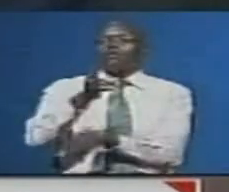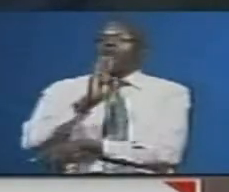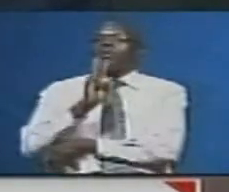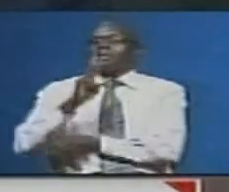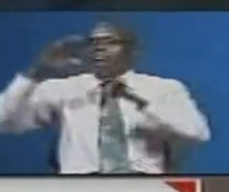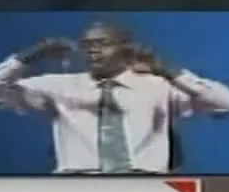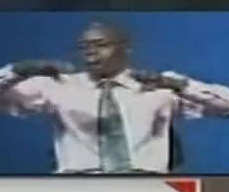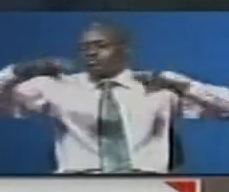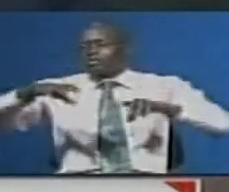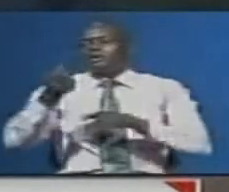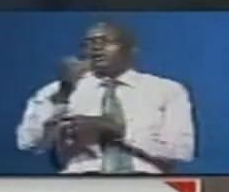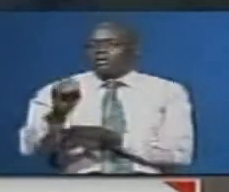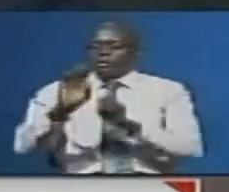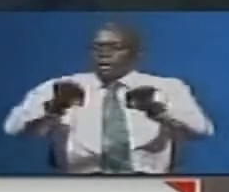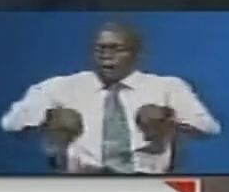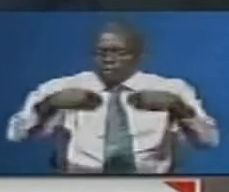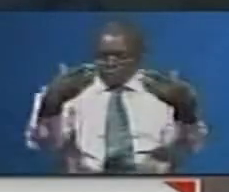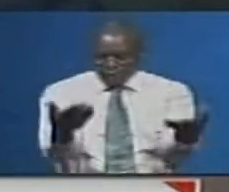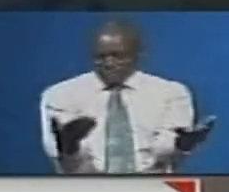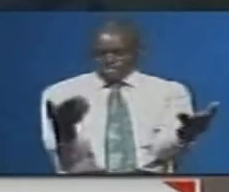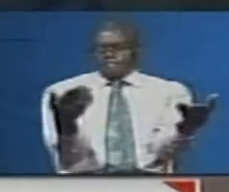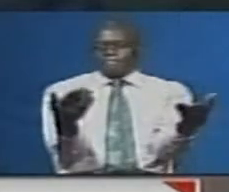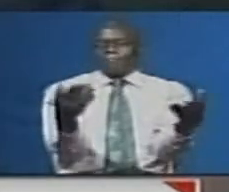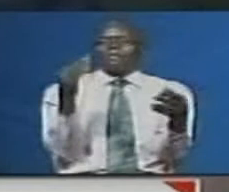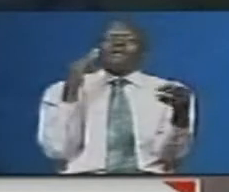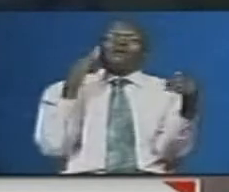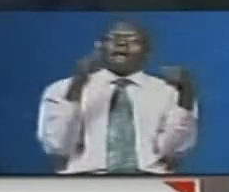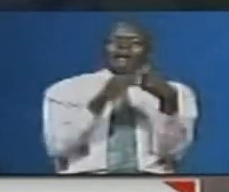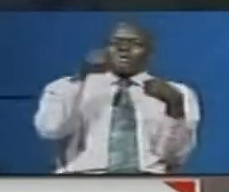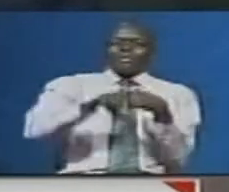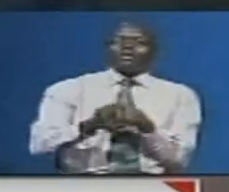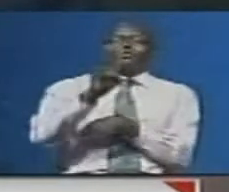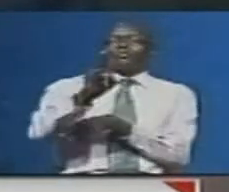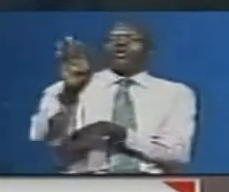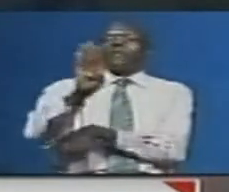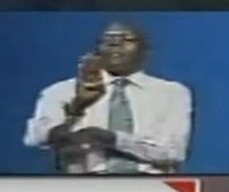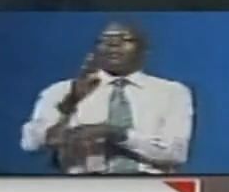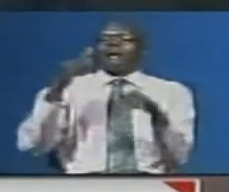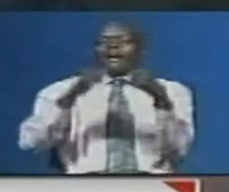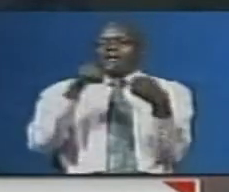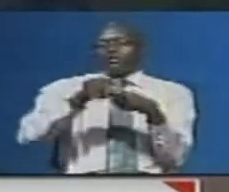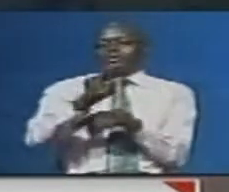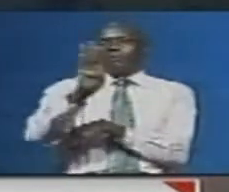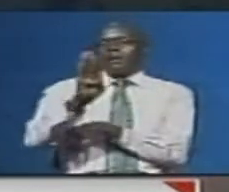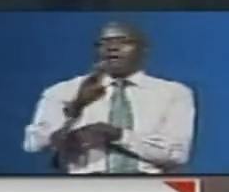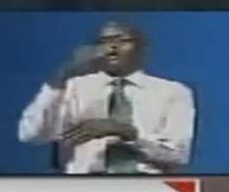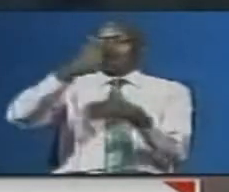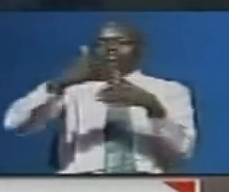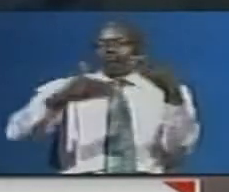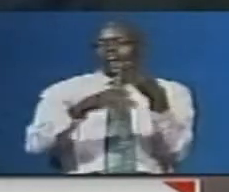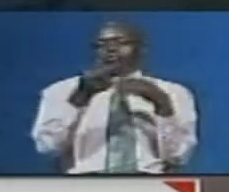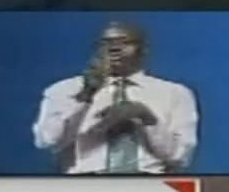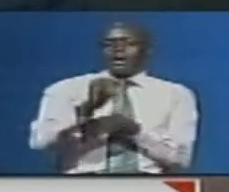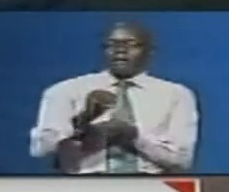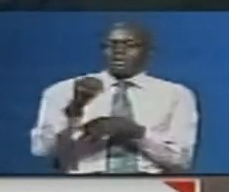this regard, therefore, I have allocated 8.2 billion for construction of water ponds and dams,